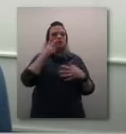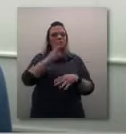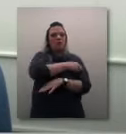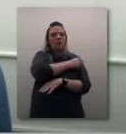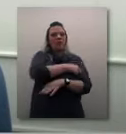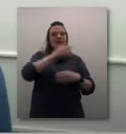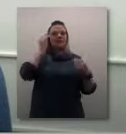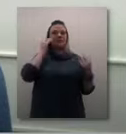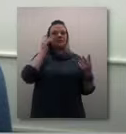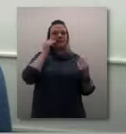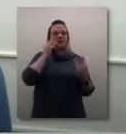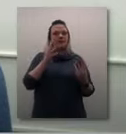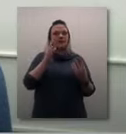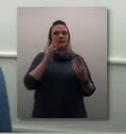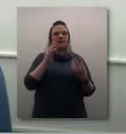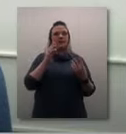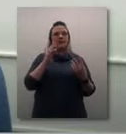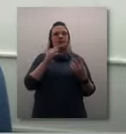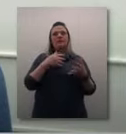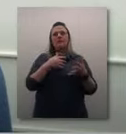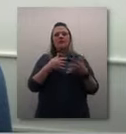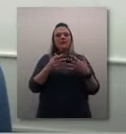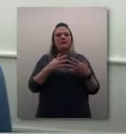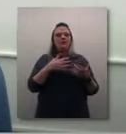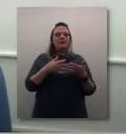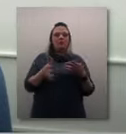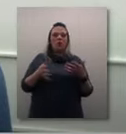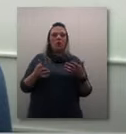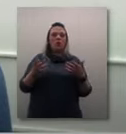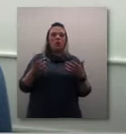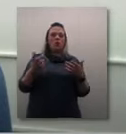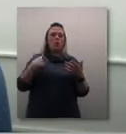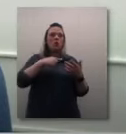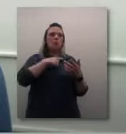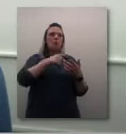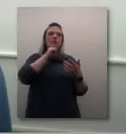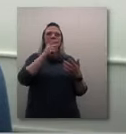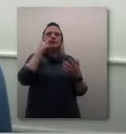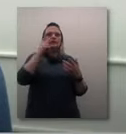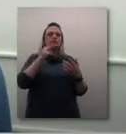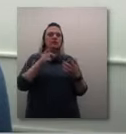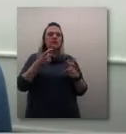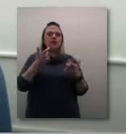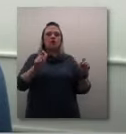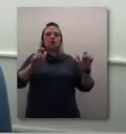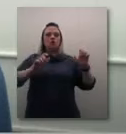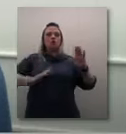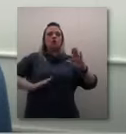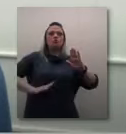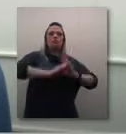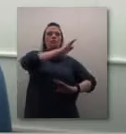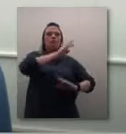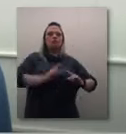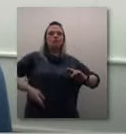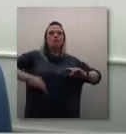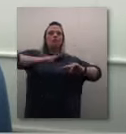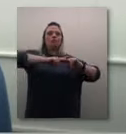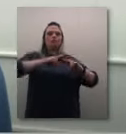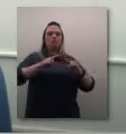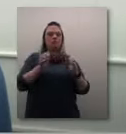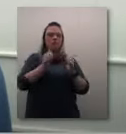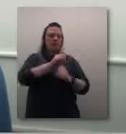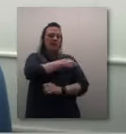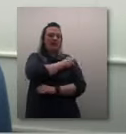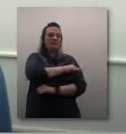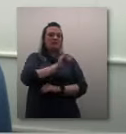data. Even though it's we're not seeing a very steep incline like we did with the hospitals